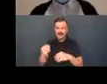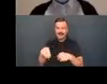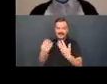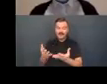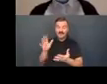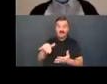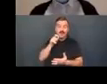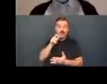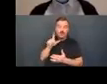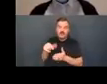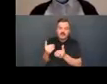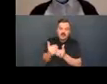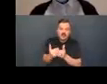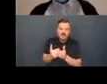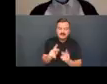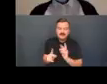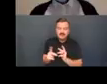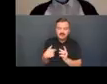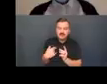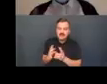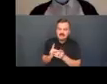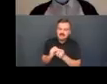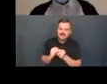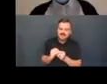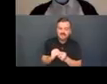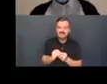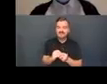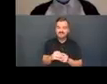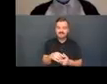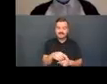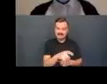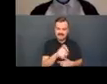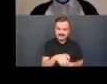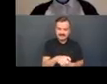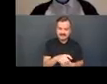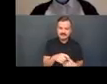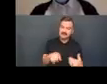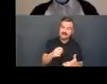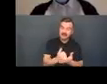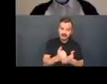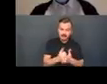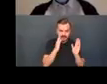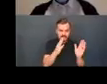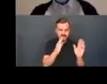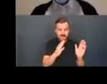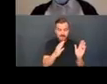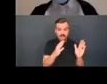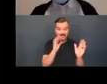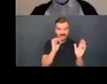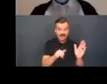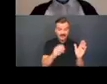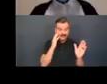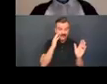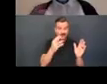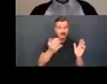in intimate relations with someone who had care needs, uh, was reconceived from visitor